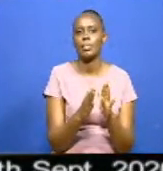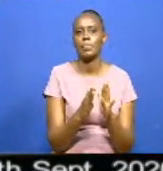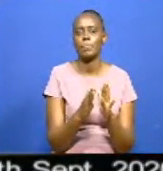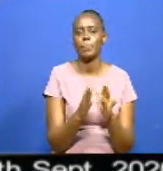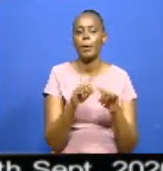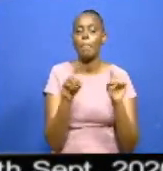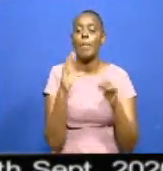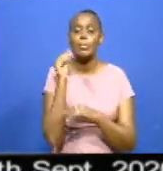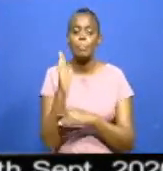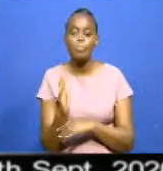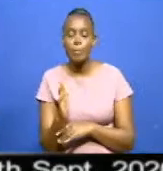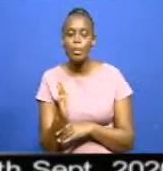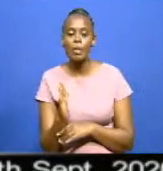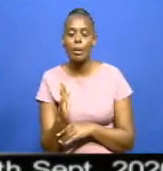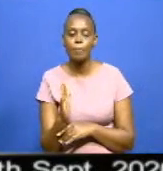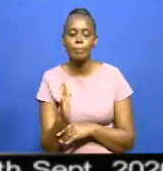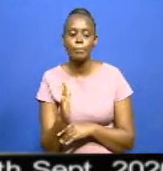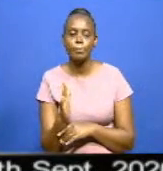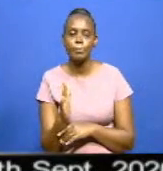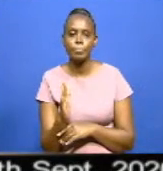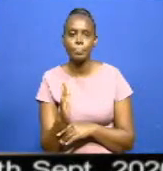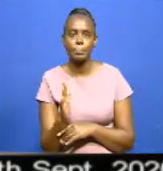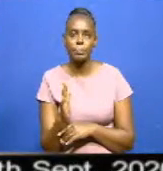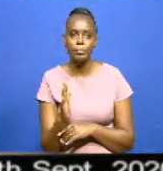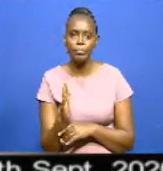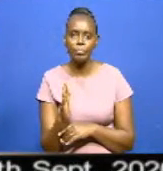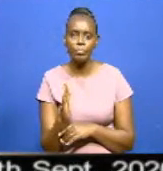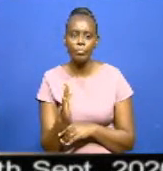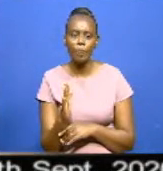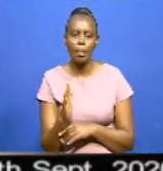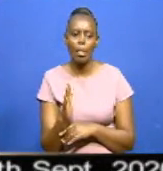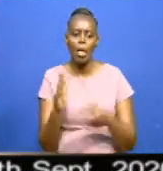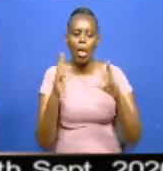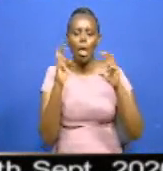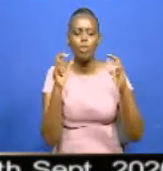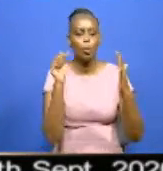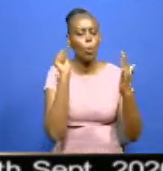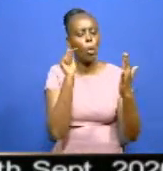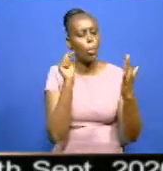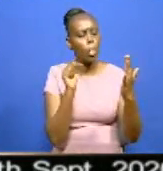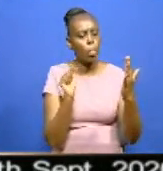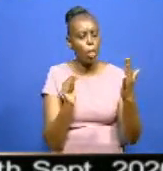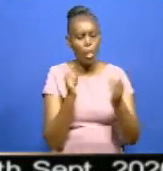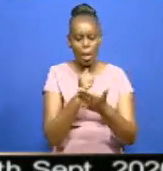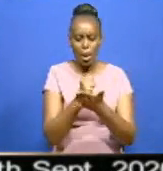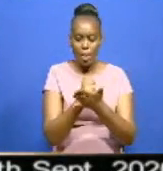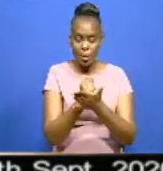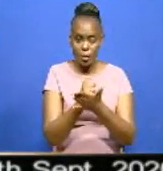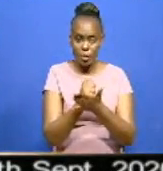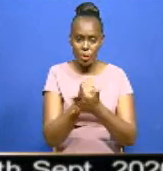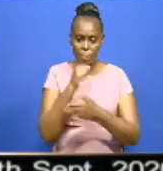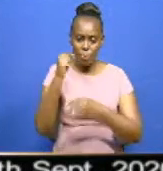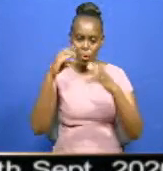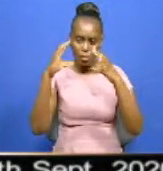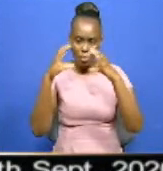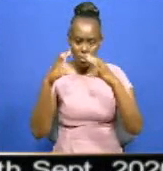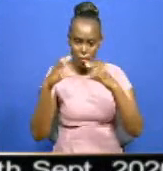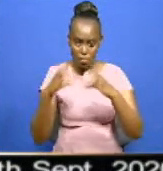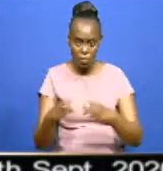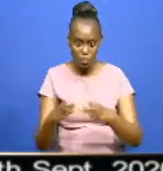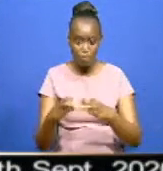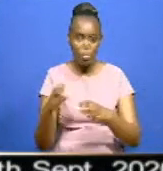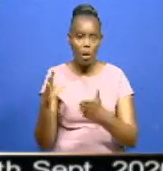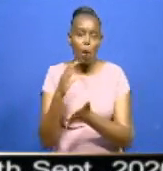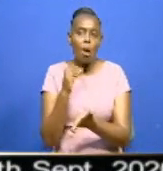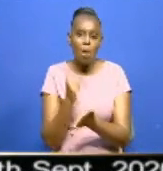Speaker, looking at the issues at the Registrar of Political Parties office, there